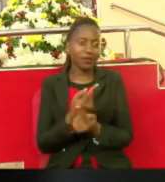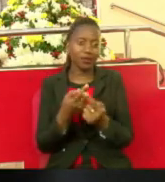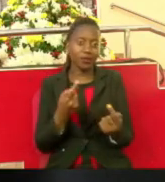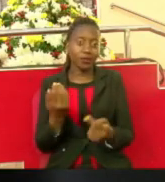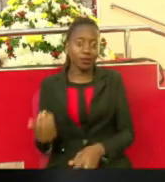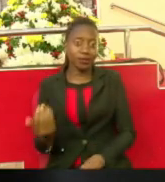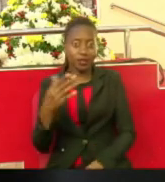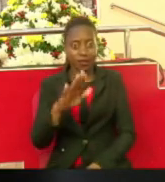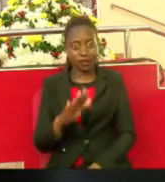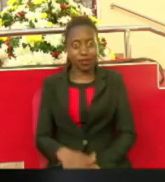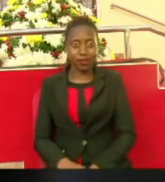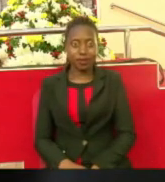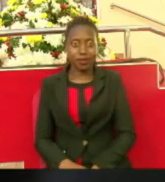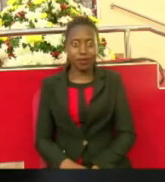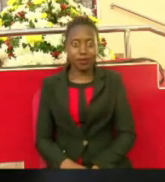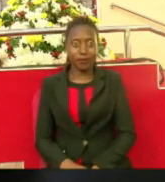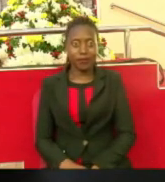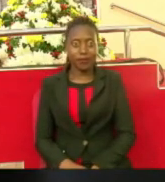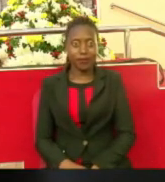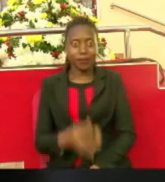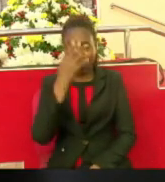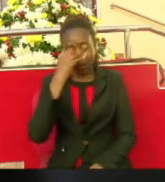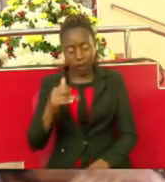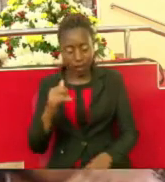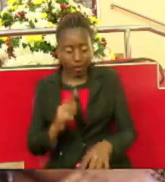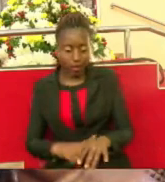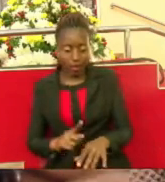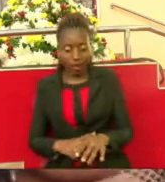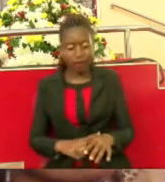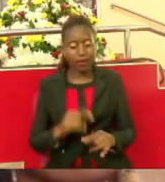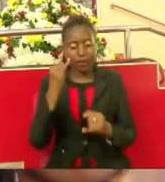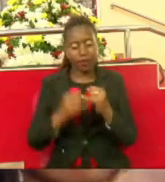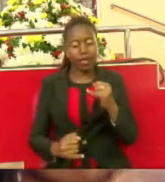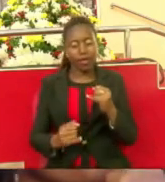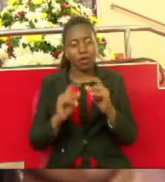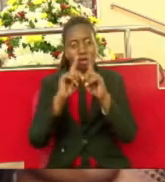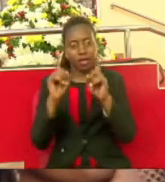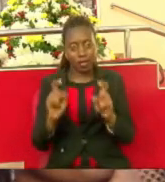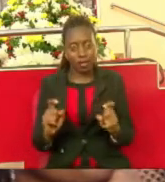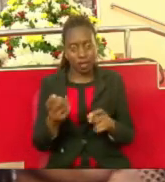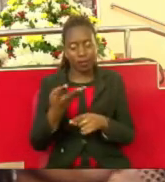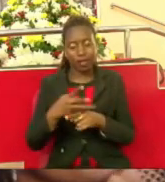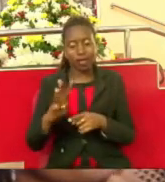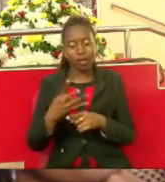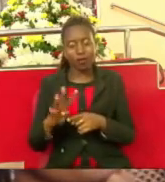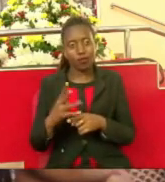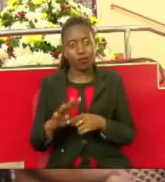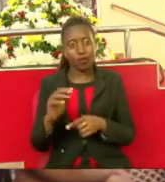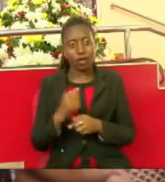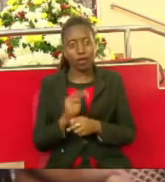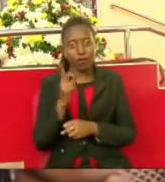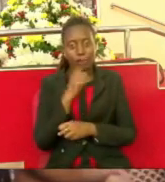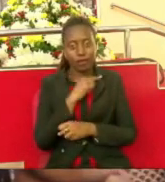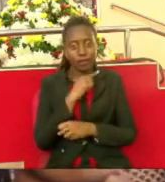kujielewa. Because when the final exam was done in form 4. Kwa sababu mtihani wa mwisho kidato cha 4. In that location. Katika hali